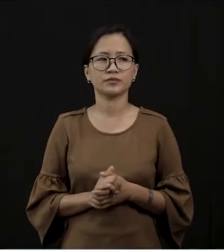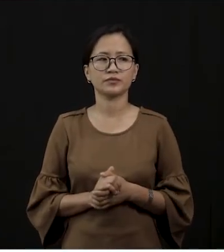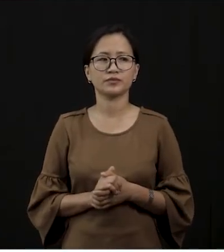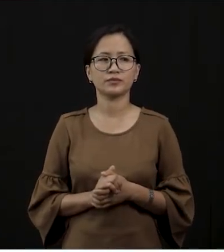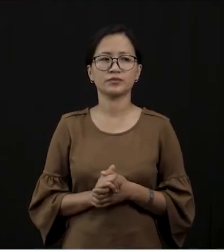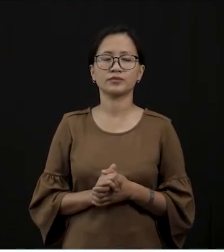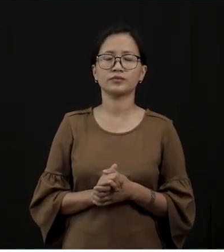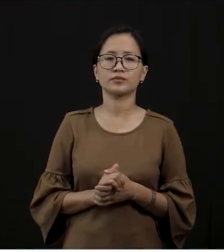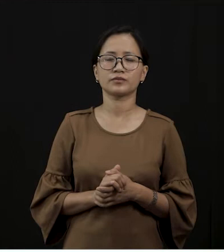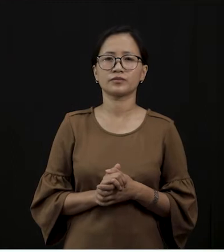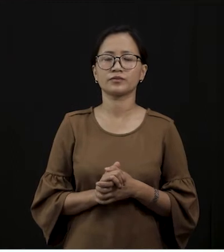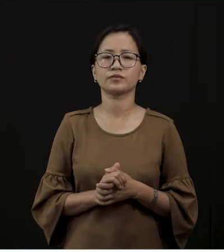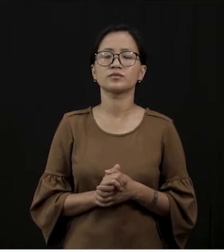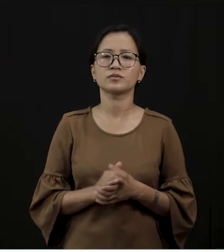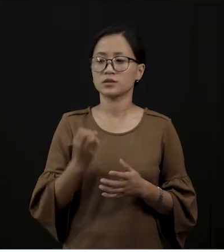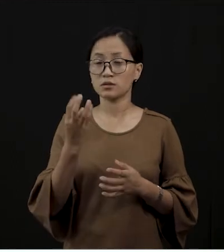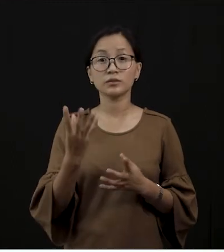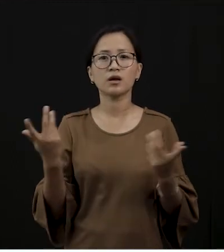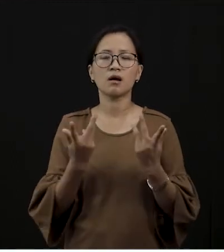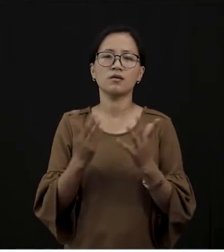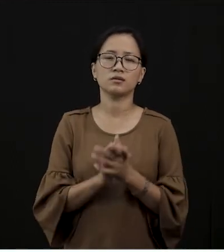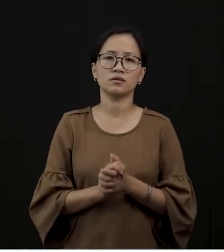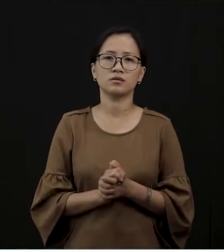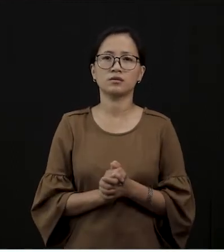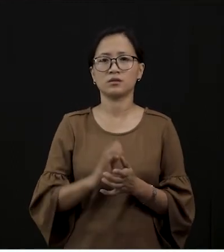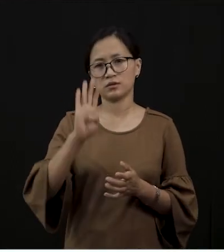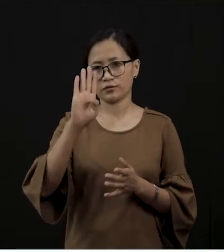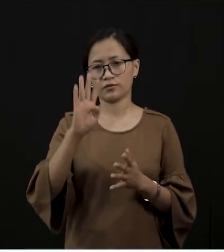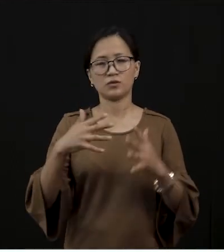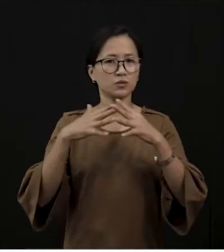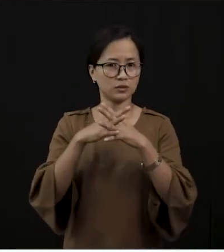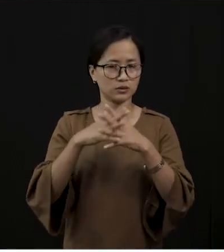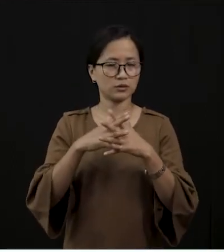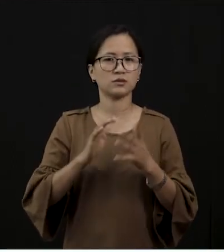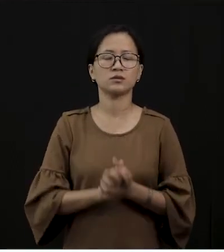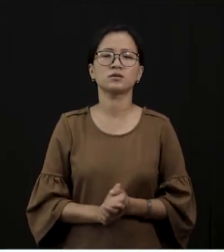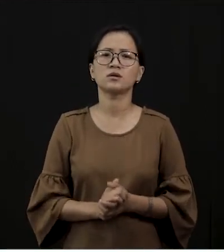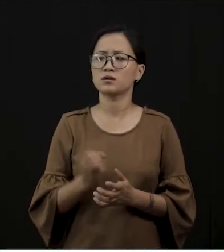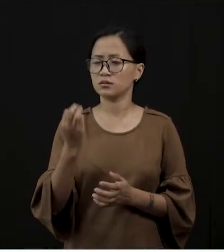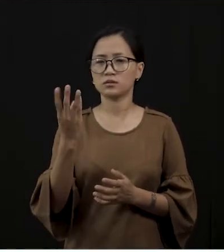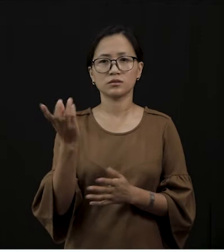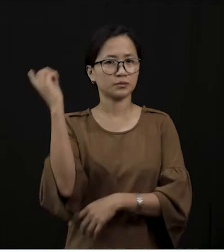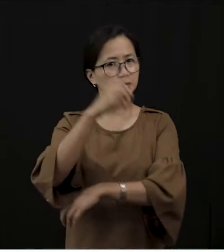Sunday, Monday, Tuesday, Wednesday. How many Wednesdays? 1, 2, 3, 4. 4 Wednesdays. And total